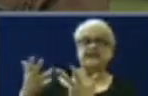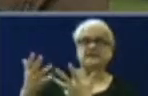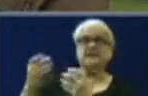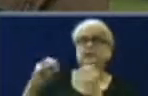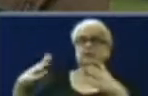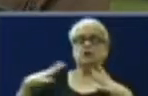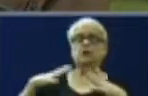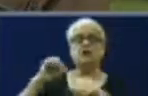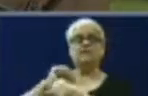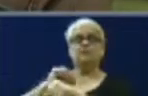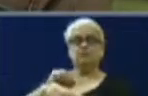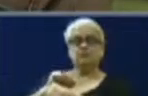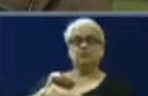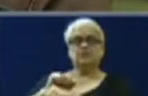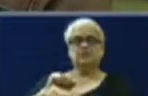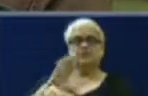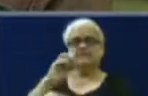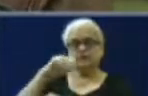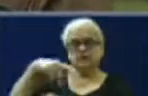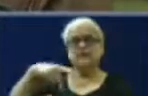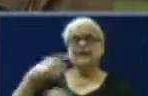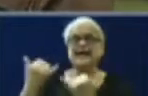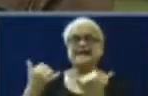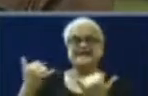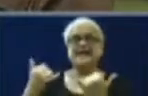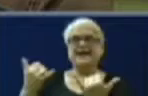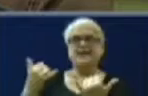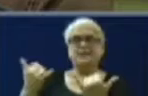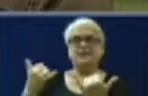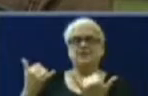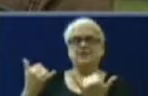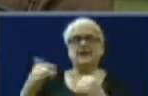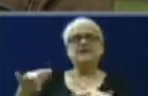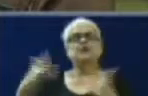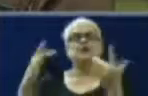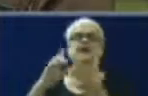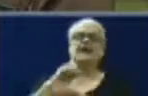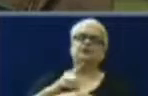on workers' compensation, and now I am on light duty